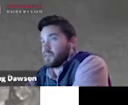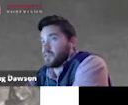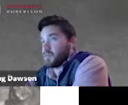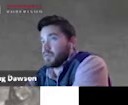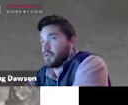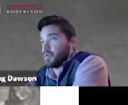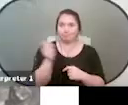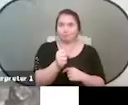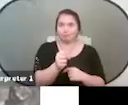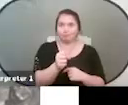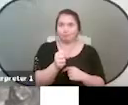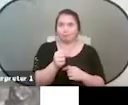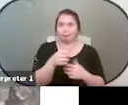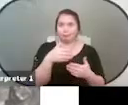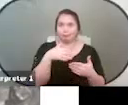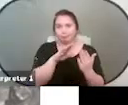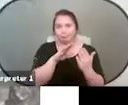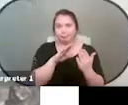some challenges with code.